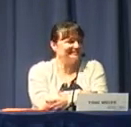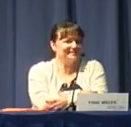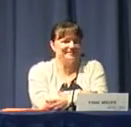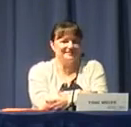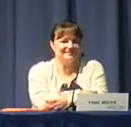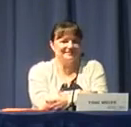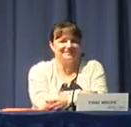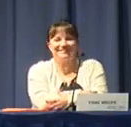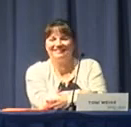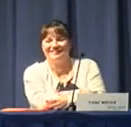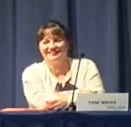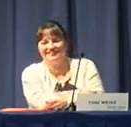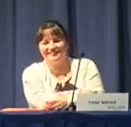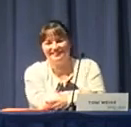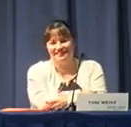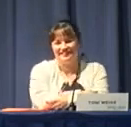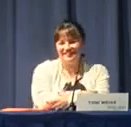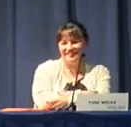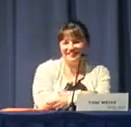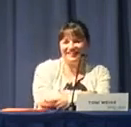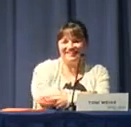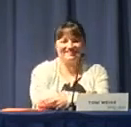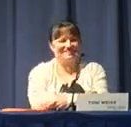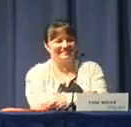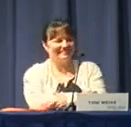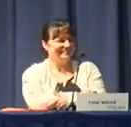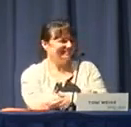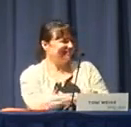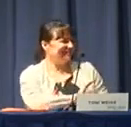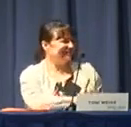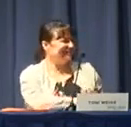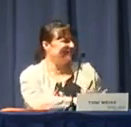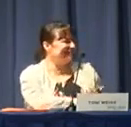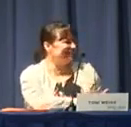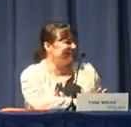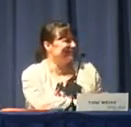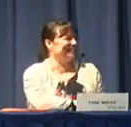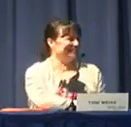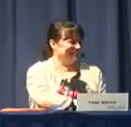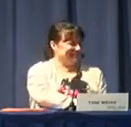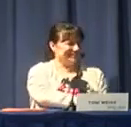out some ChatGPT, English guy.